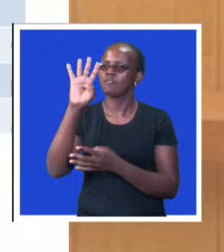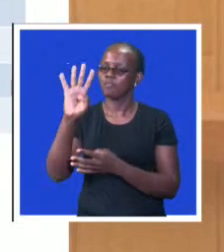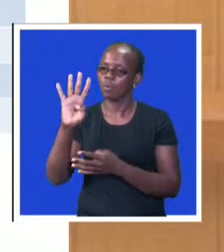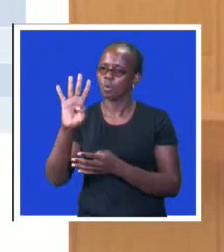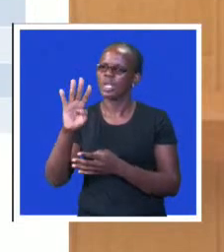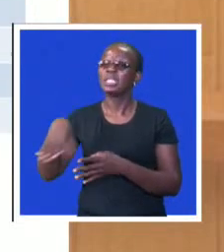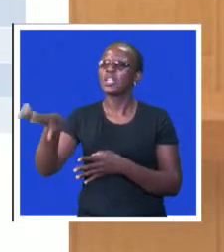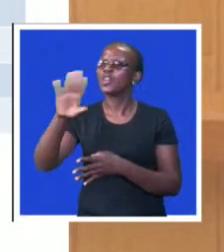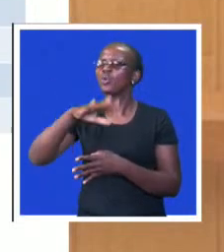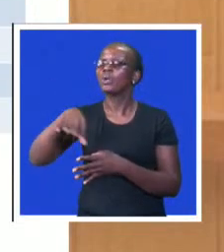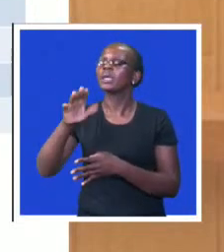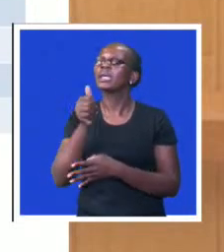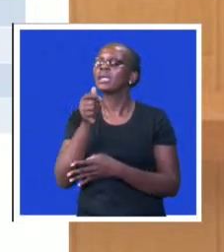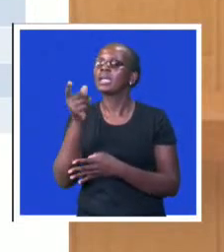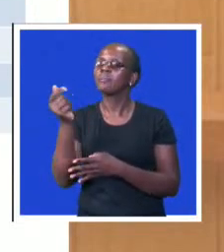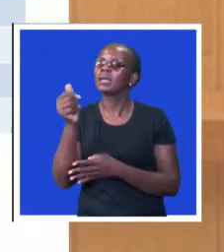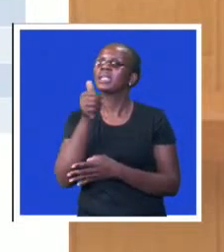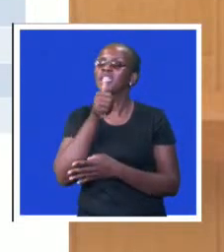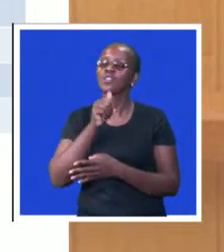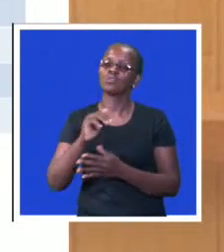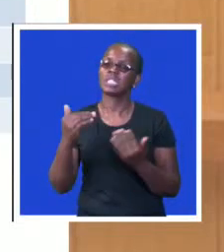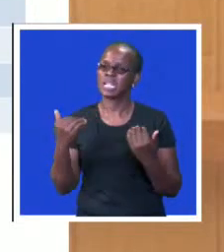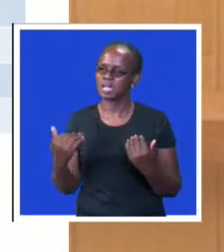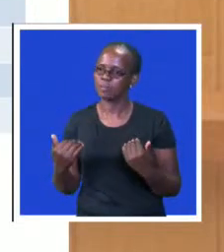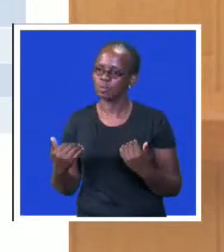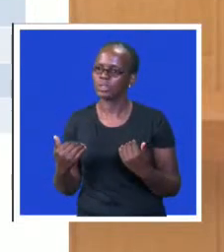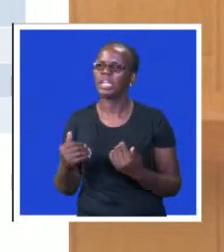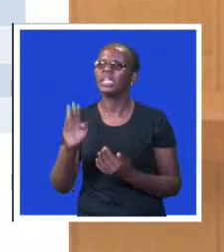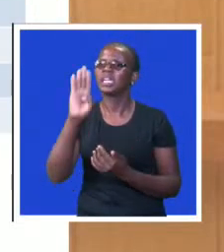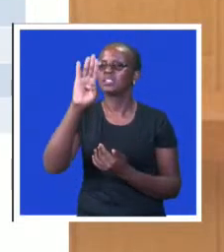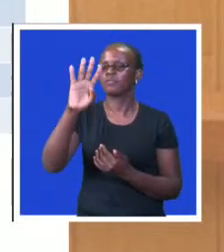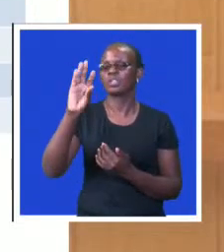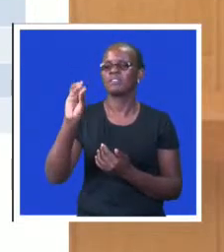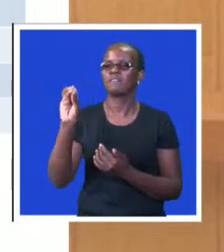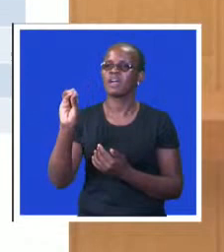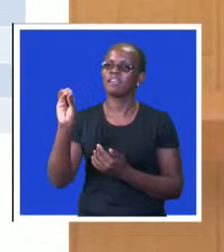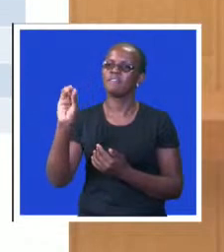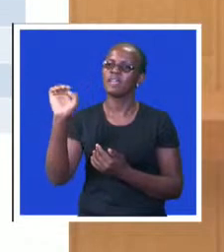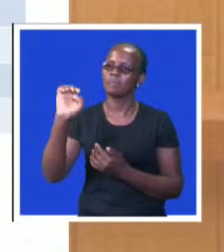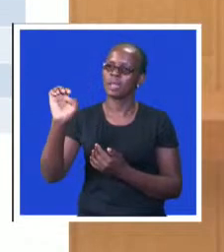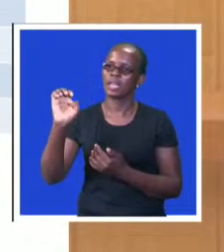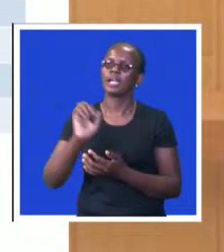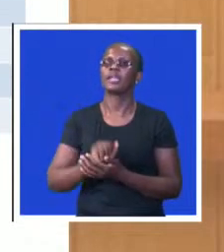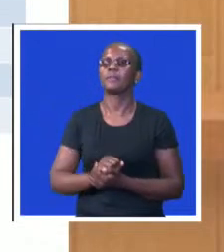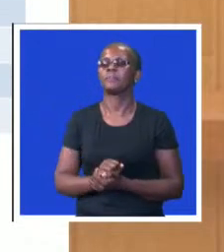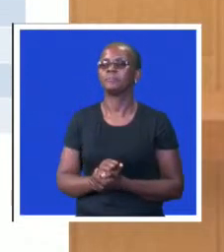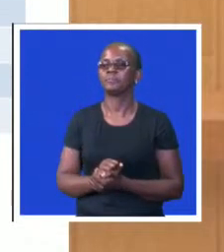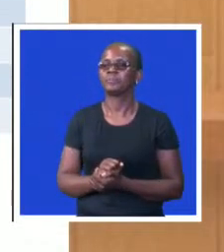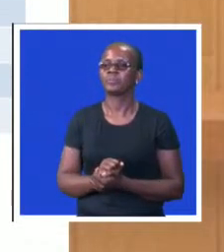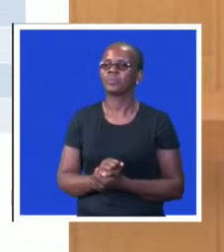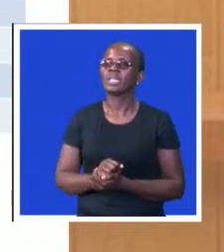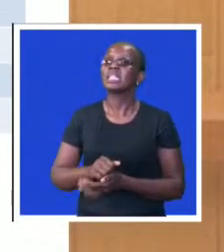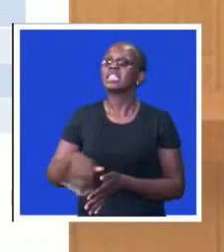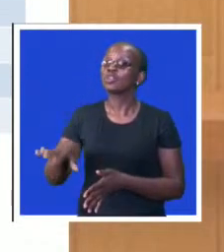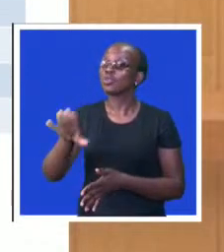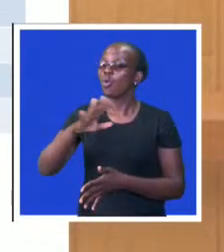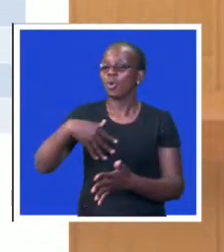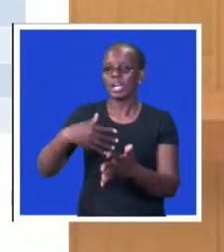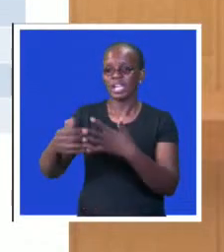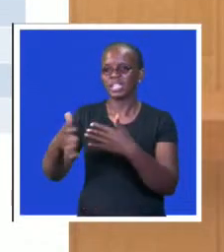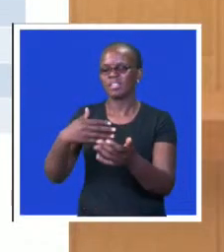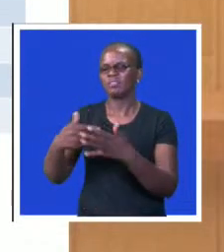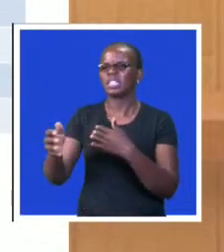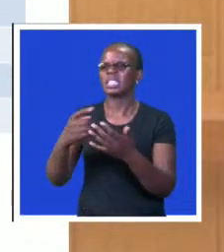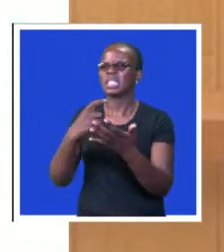today is 45 emalangeni. Remember, the total cost price is the sum of the items that